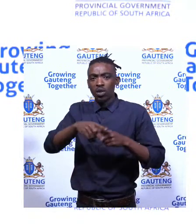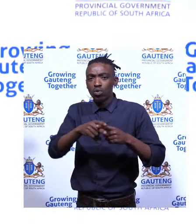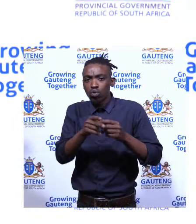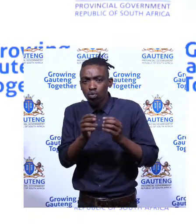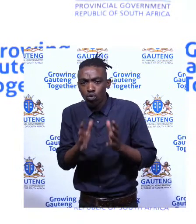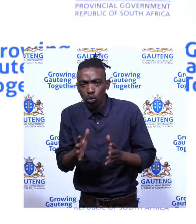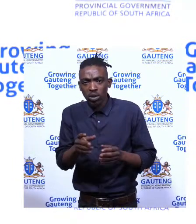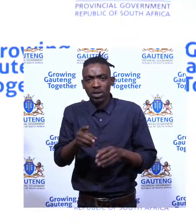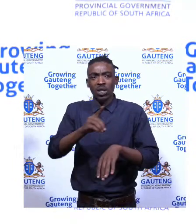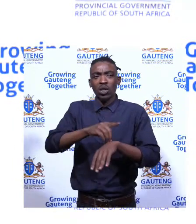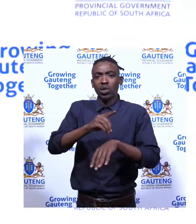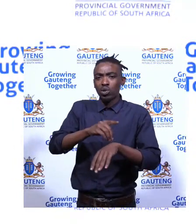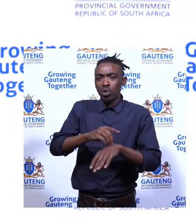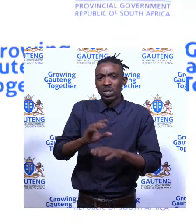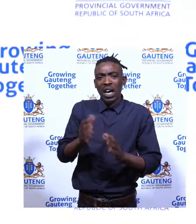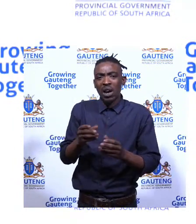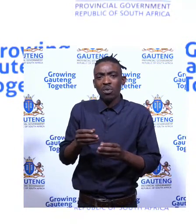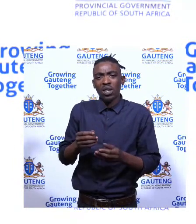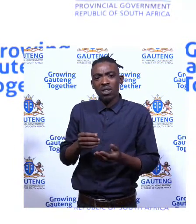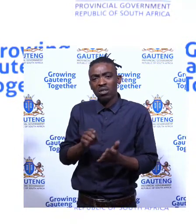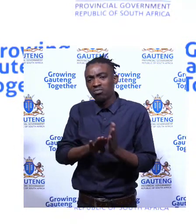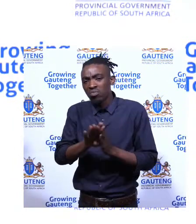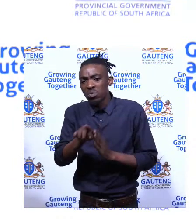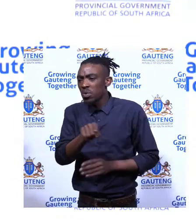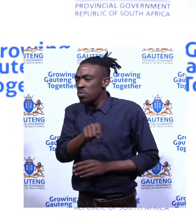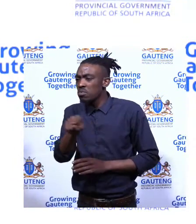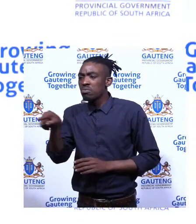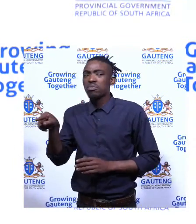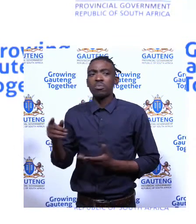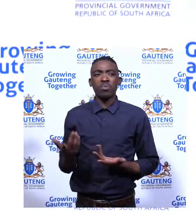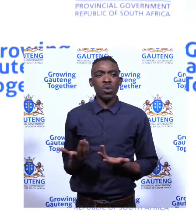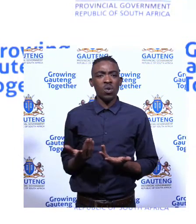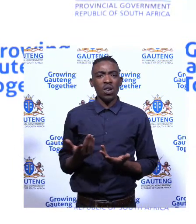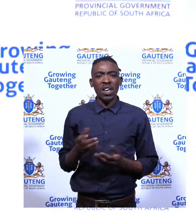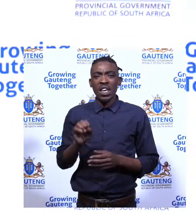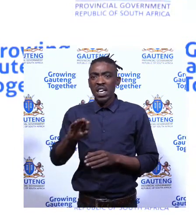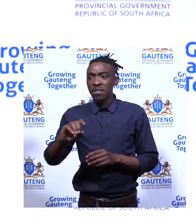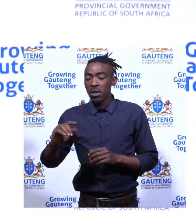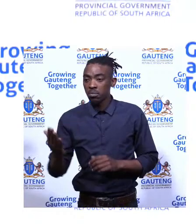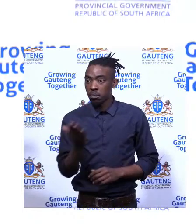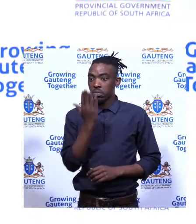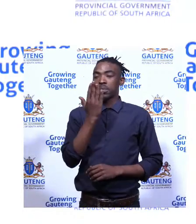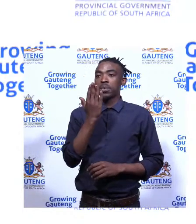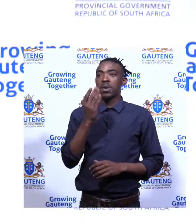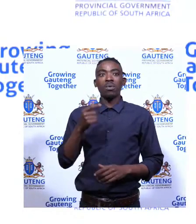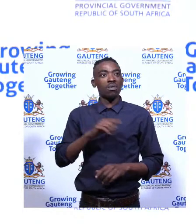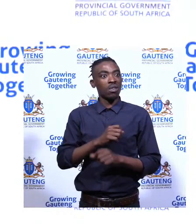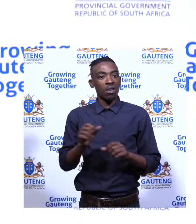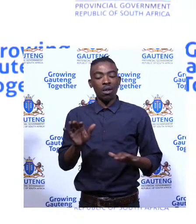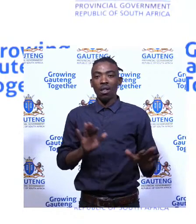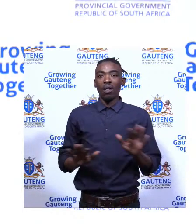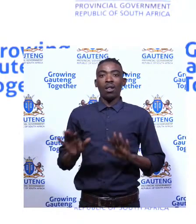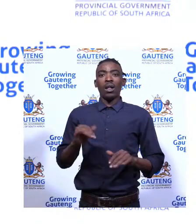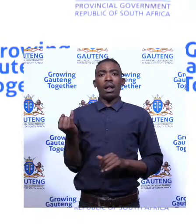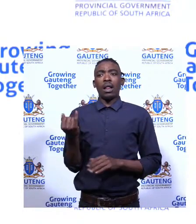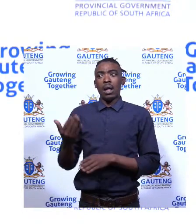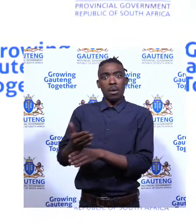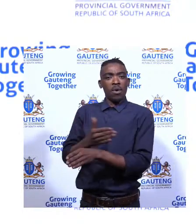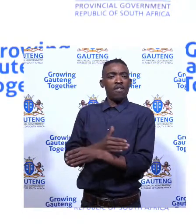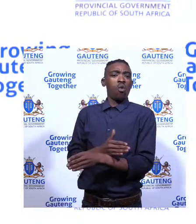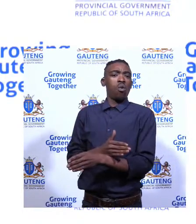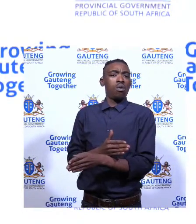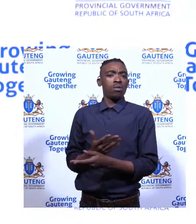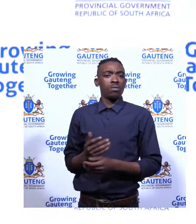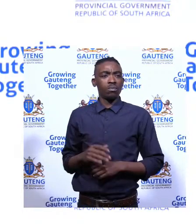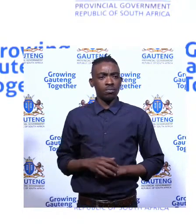the demand that we expect to continue into the future so that we're able to respond to that even as we move to different lockdown levels. So